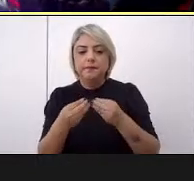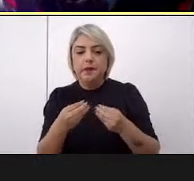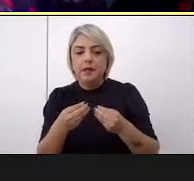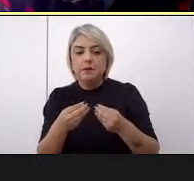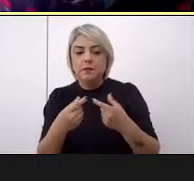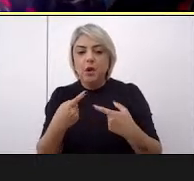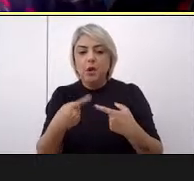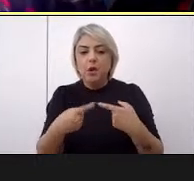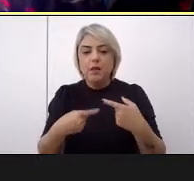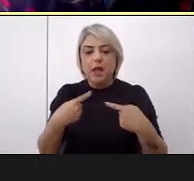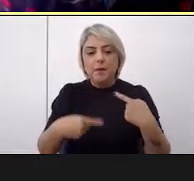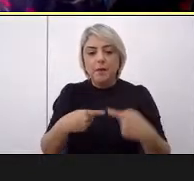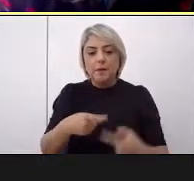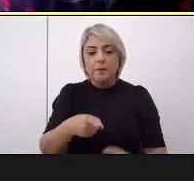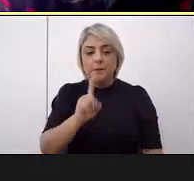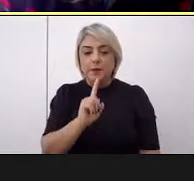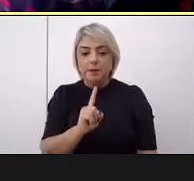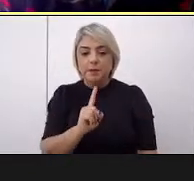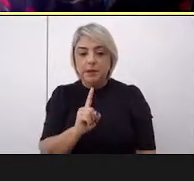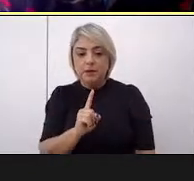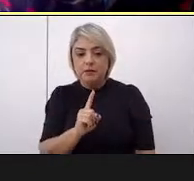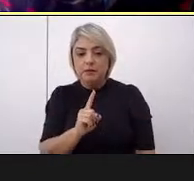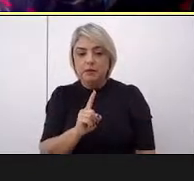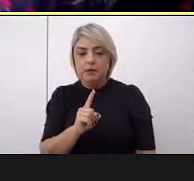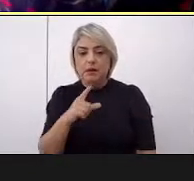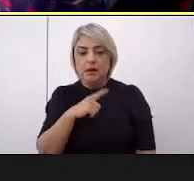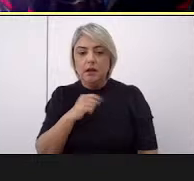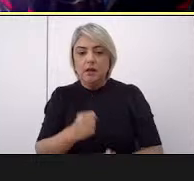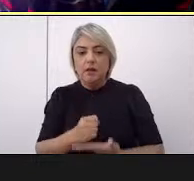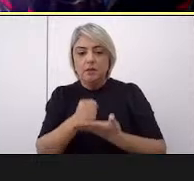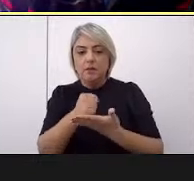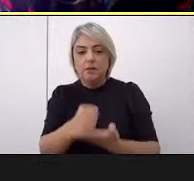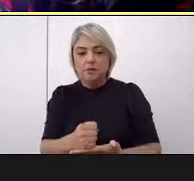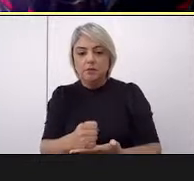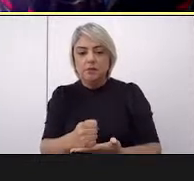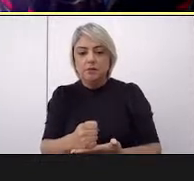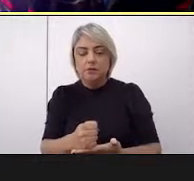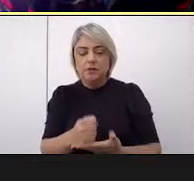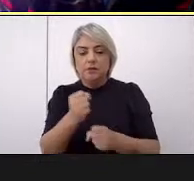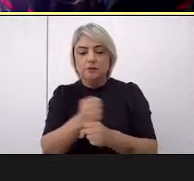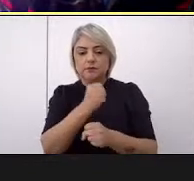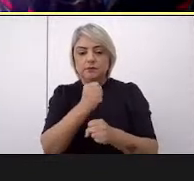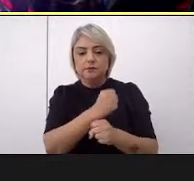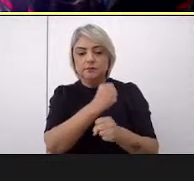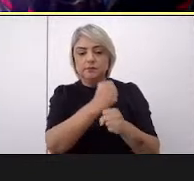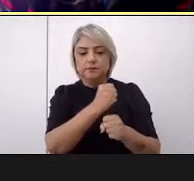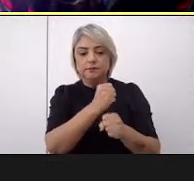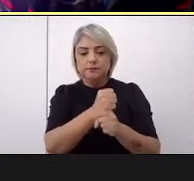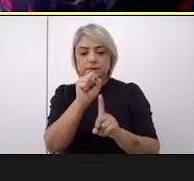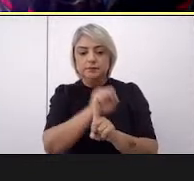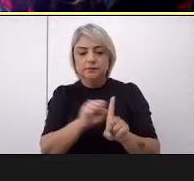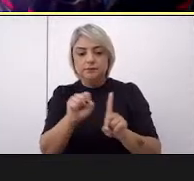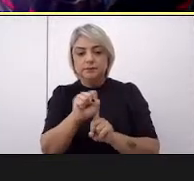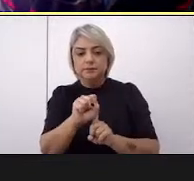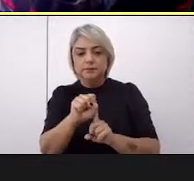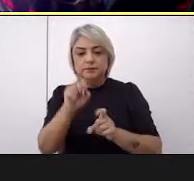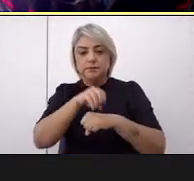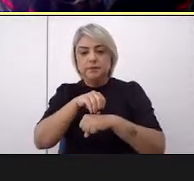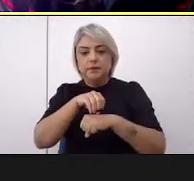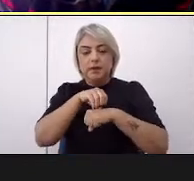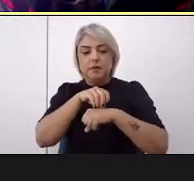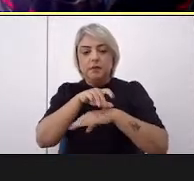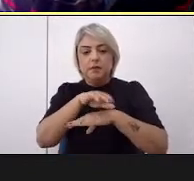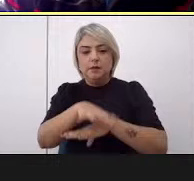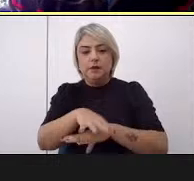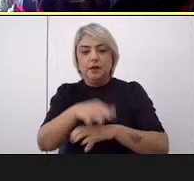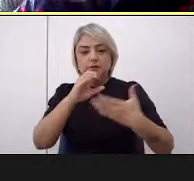all, the law contributes to the social construction and to the dissemination of categories and ways of thinking that